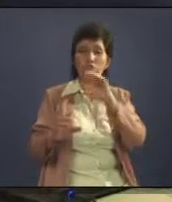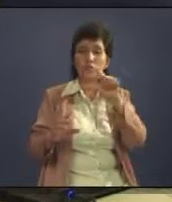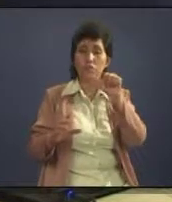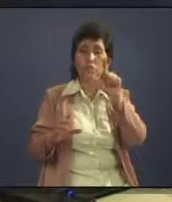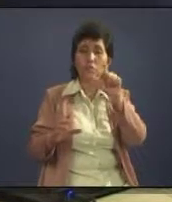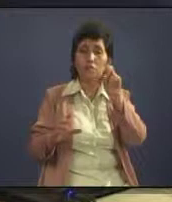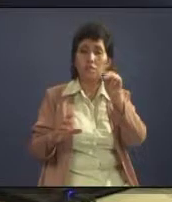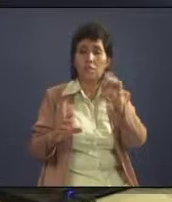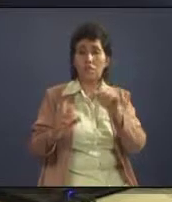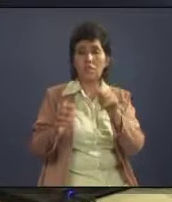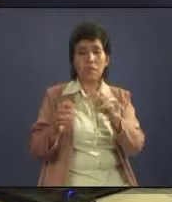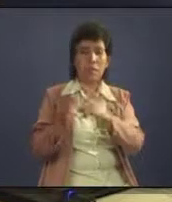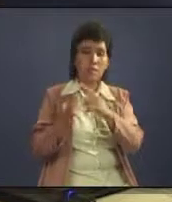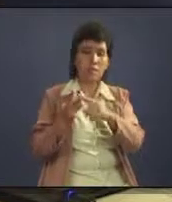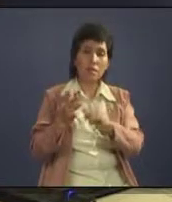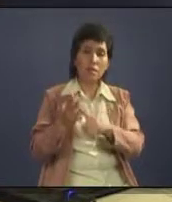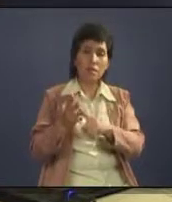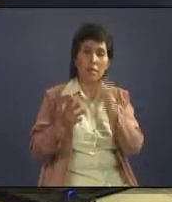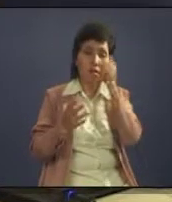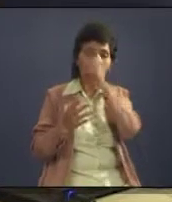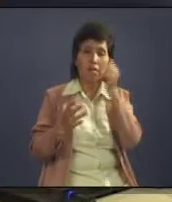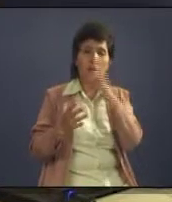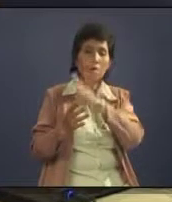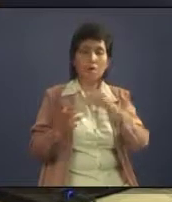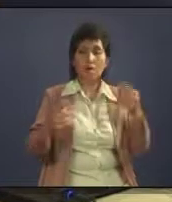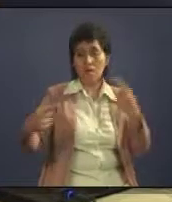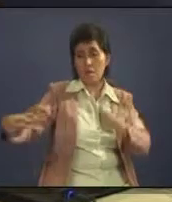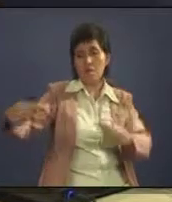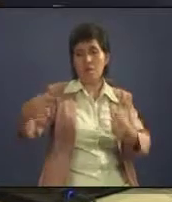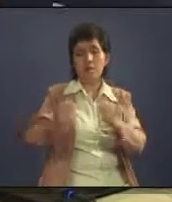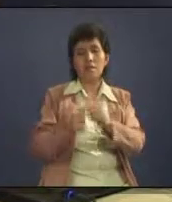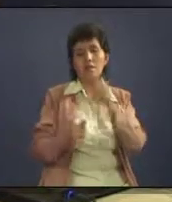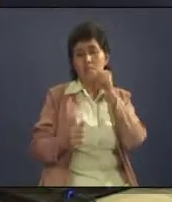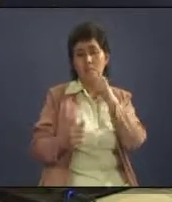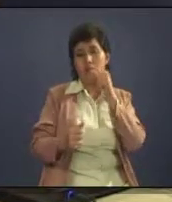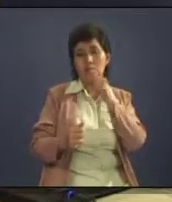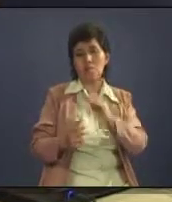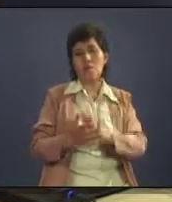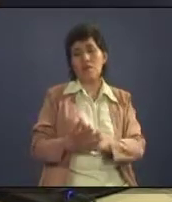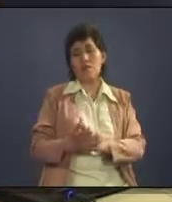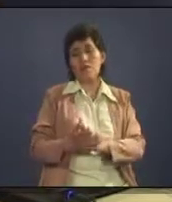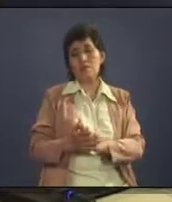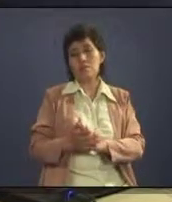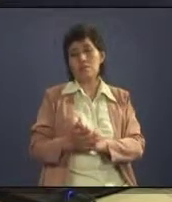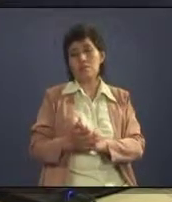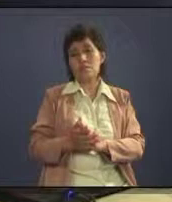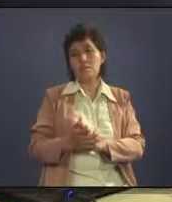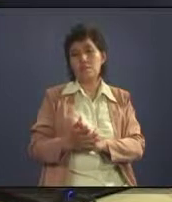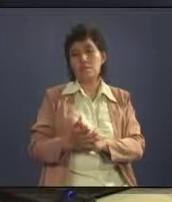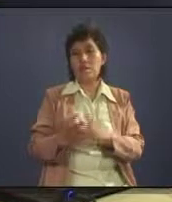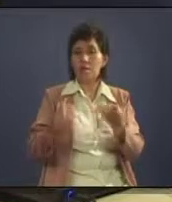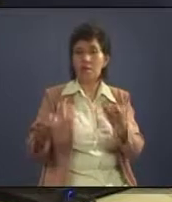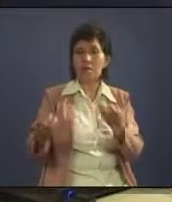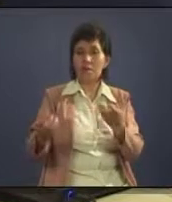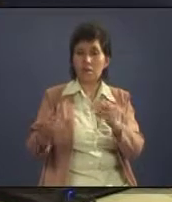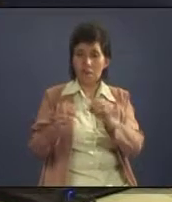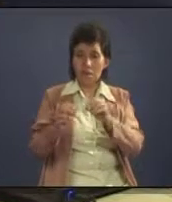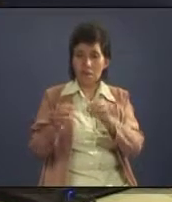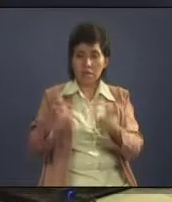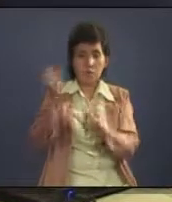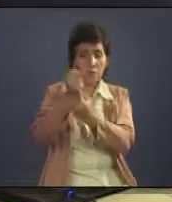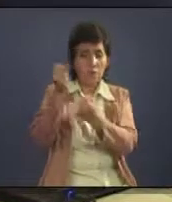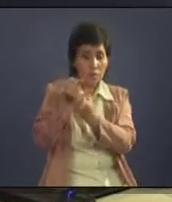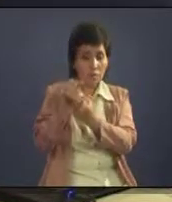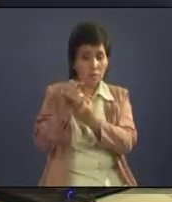between an African and also versus a female. Now, let's look at the distribution of